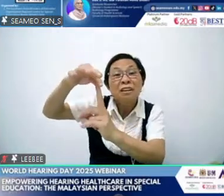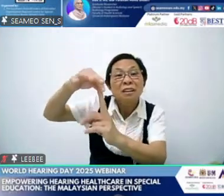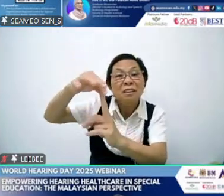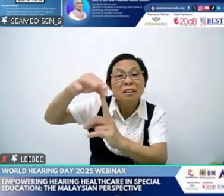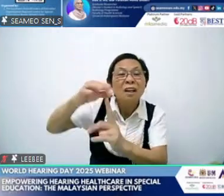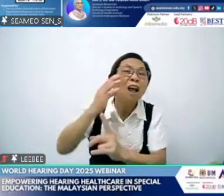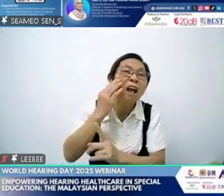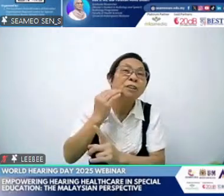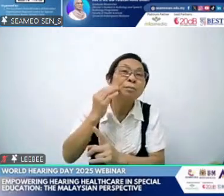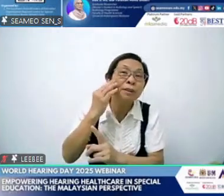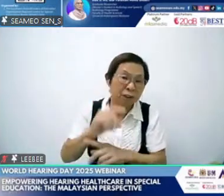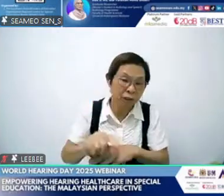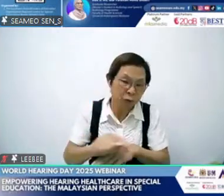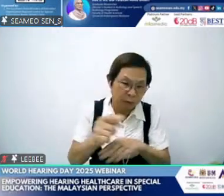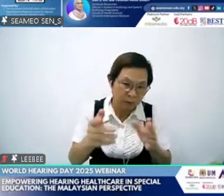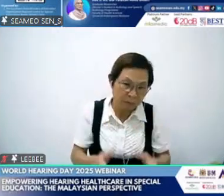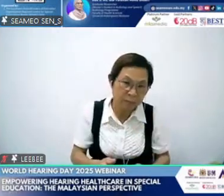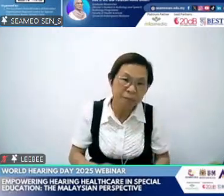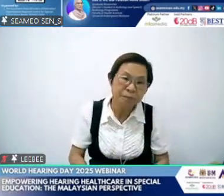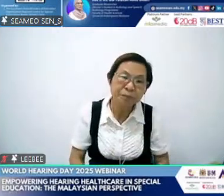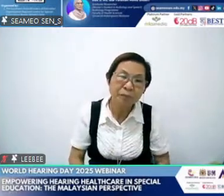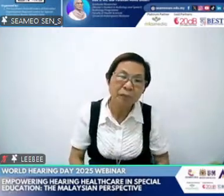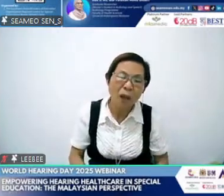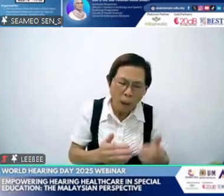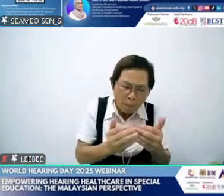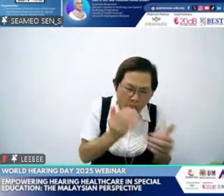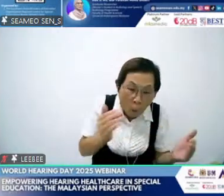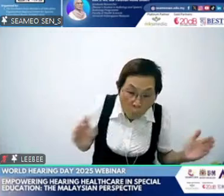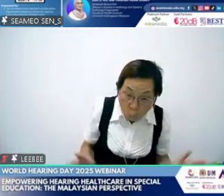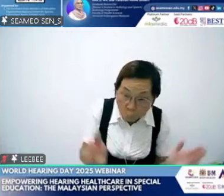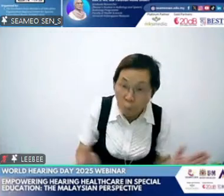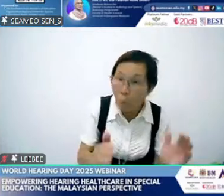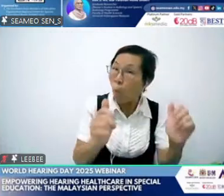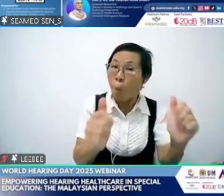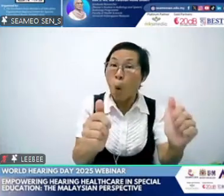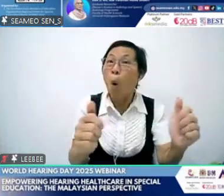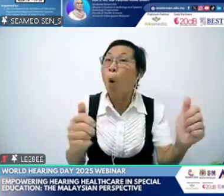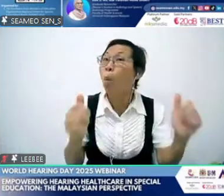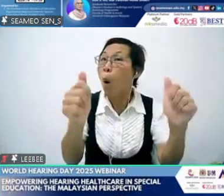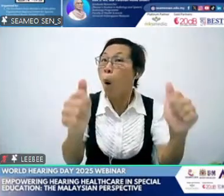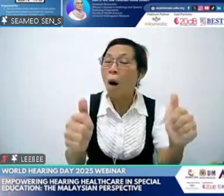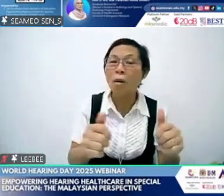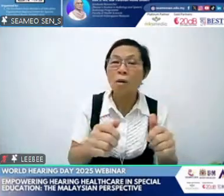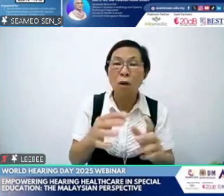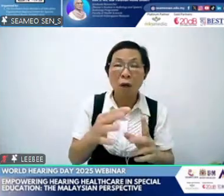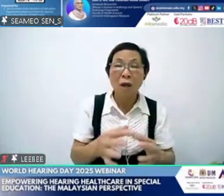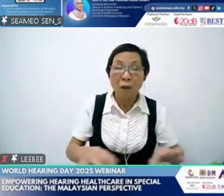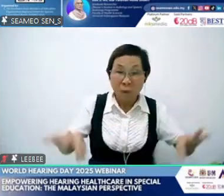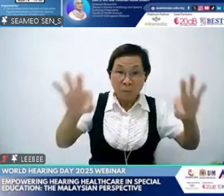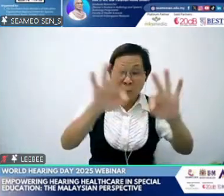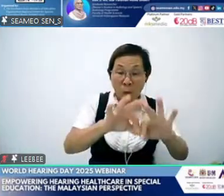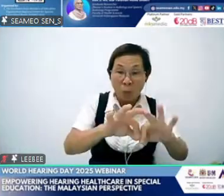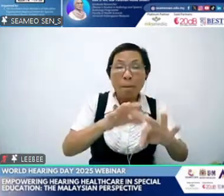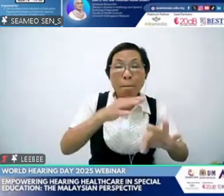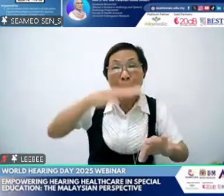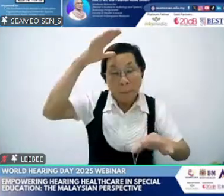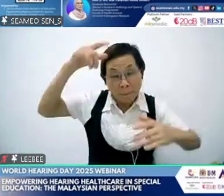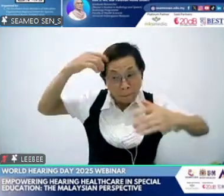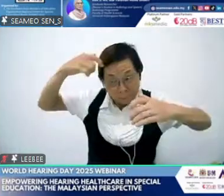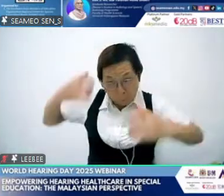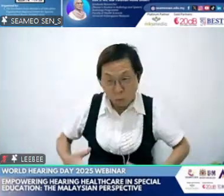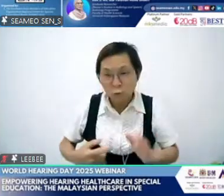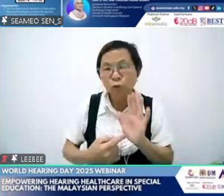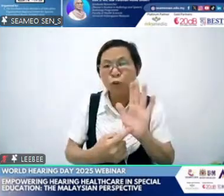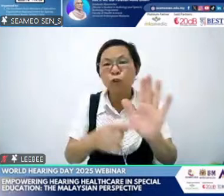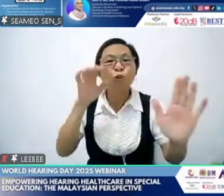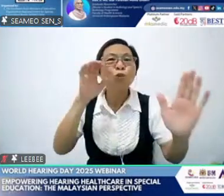experienced users. One of the most encouraging results was the significant increase in parental confidence, as shown on the graph